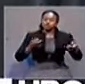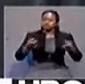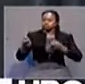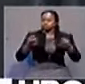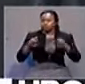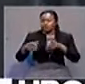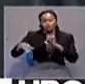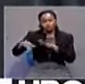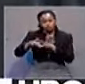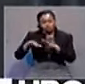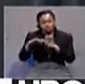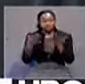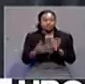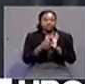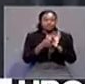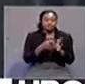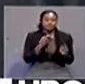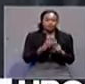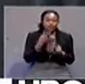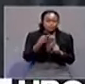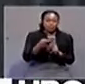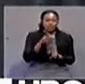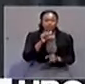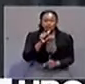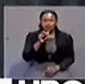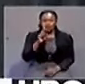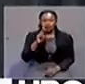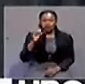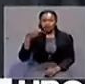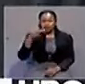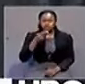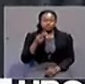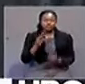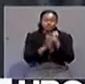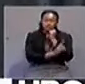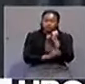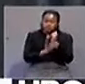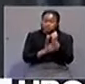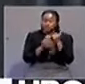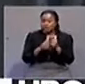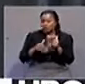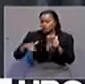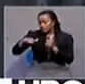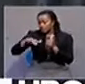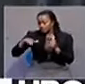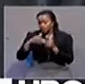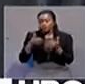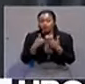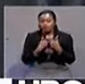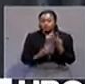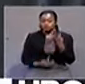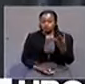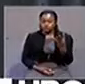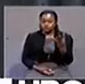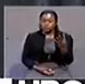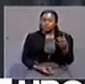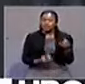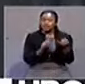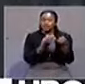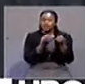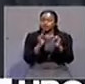the province. For example, Kampala Archdiocese. The Metropolitan Archdiocese has four independent, but